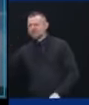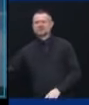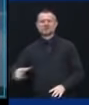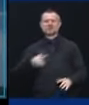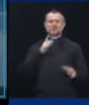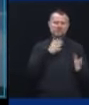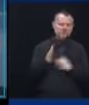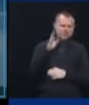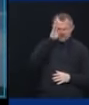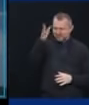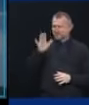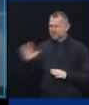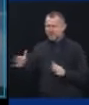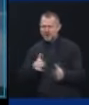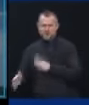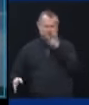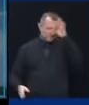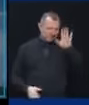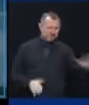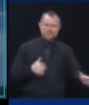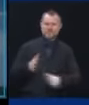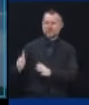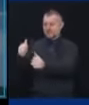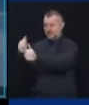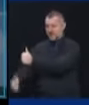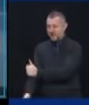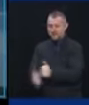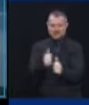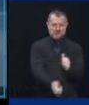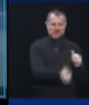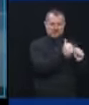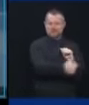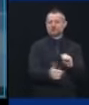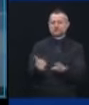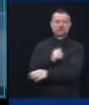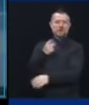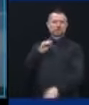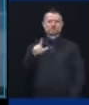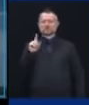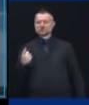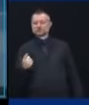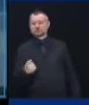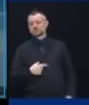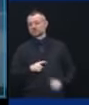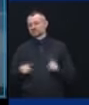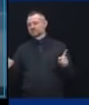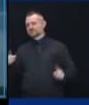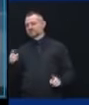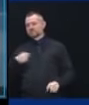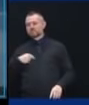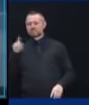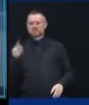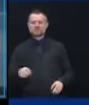and pass it by April 1. But we have to be able to ensure public safety for people.